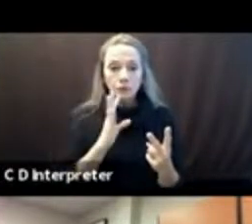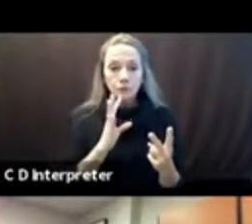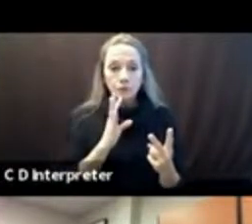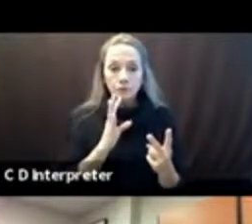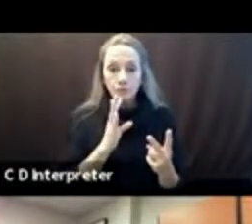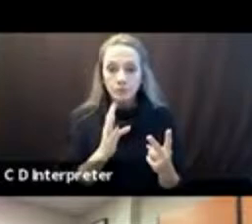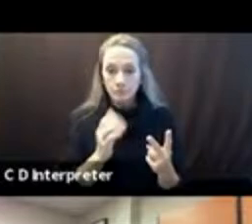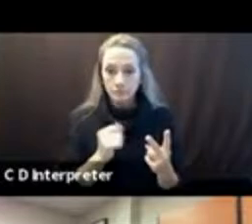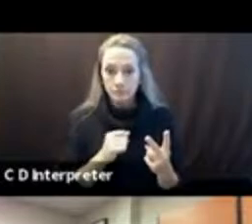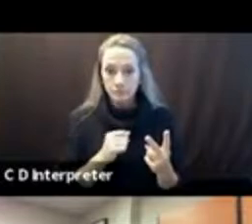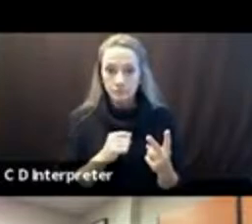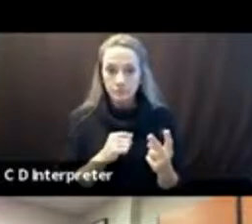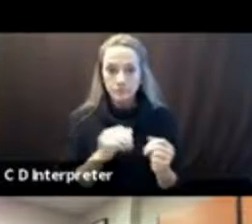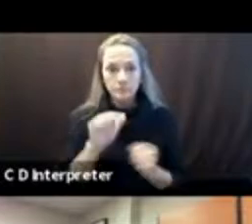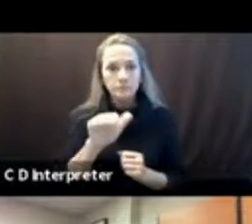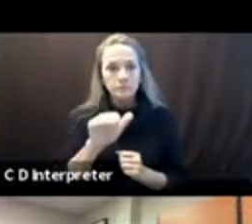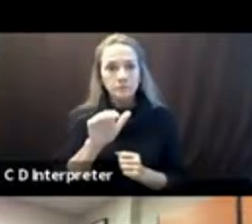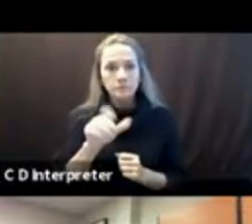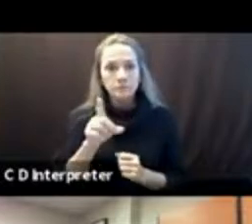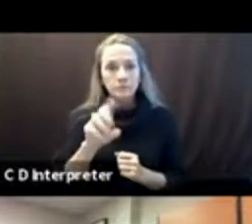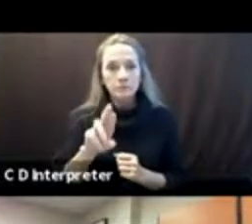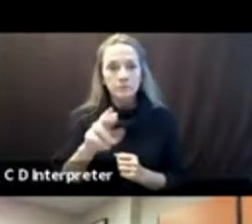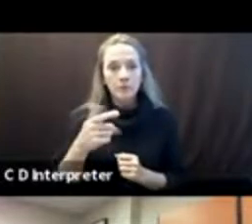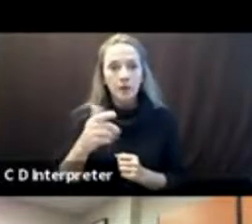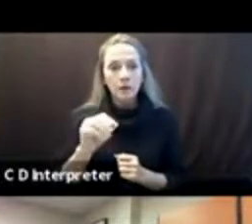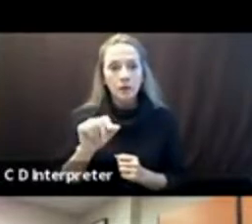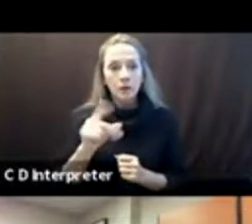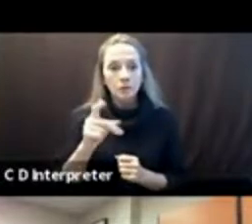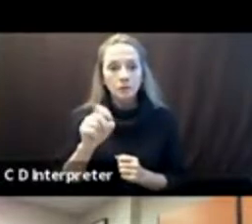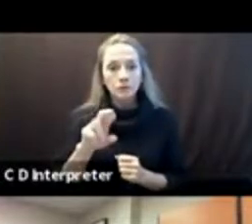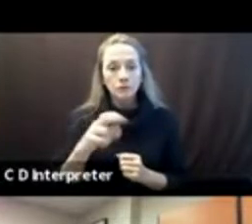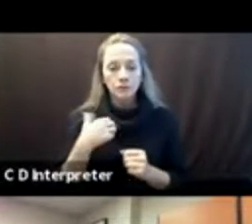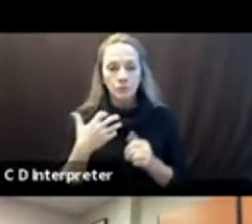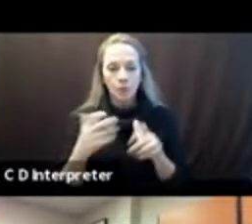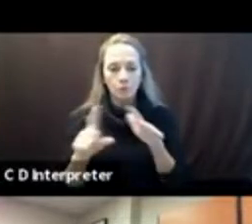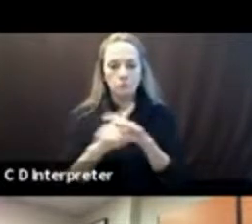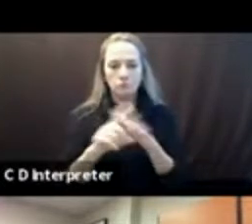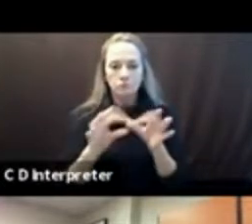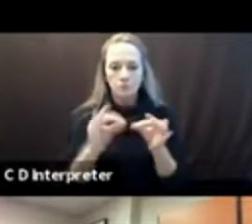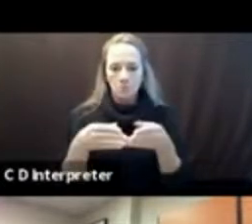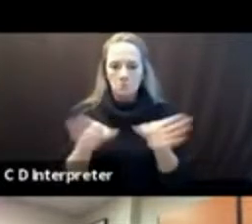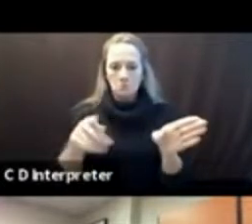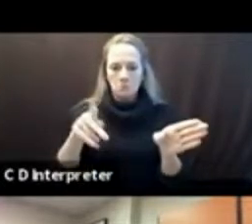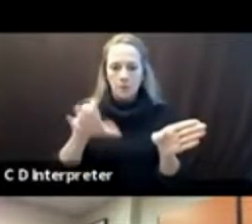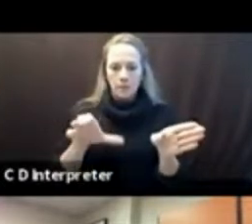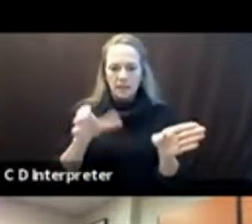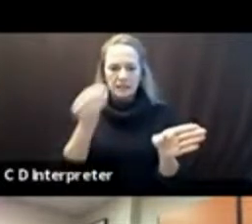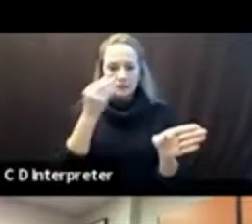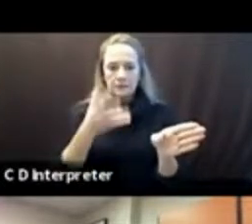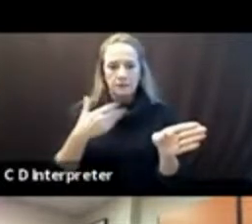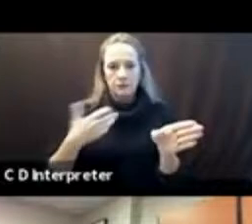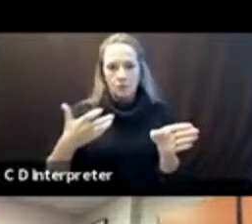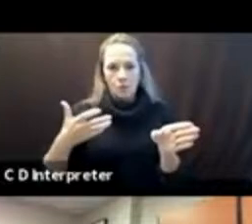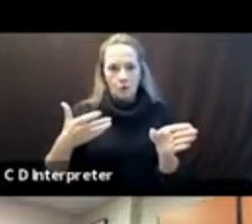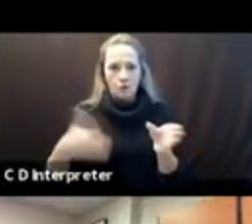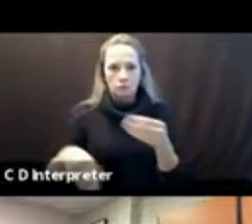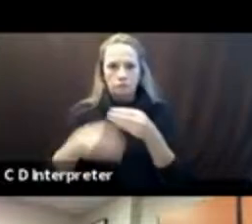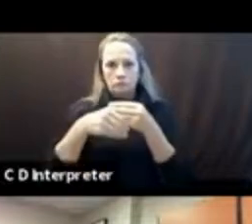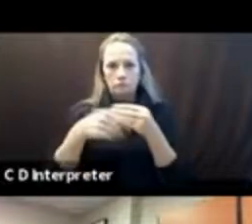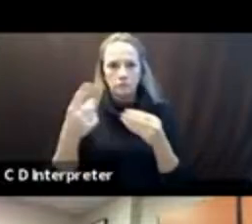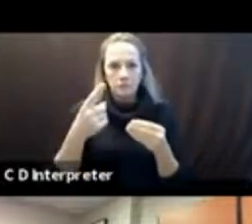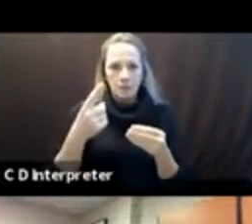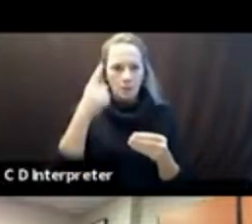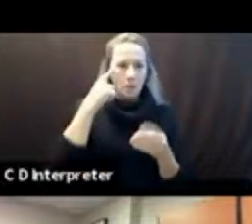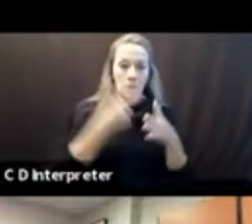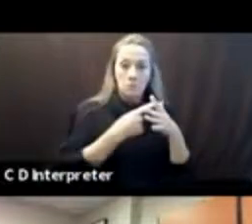members? Dr. Gocher, could I just bring up something here, since it's public forum or just to bring information? Figure bring it at the beginning